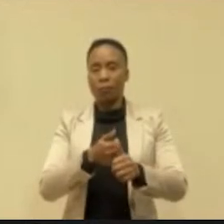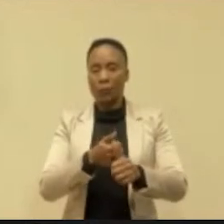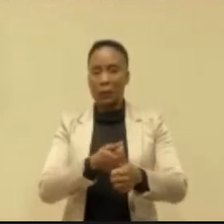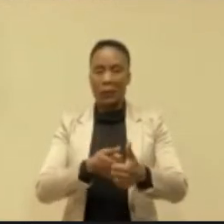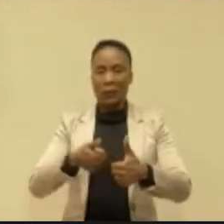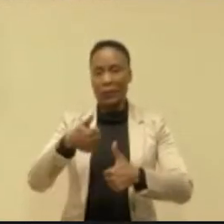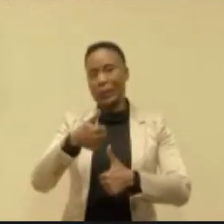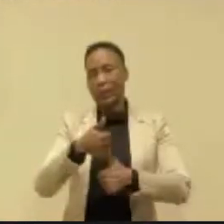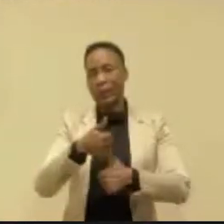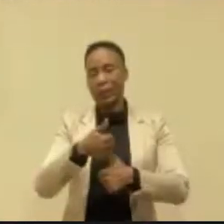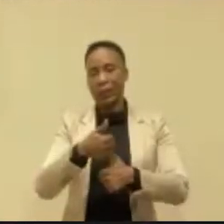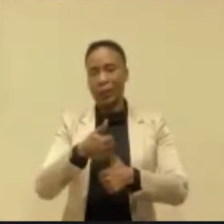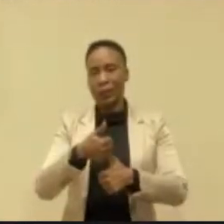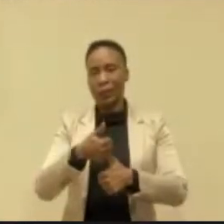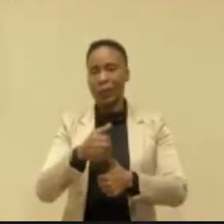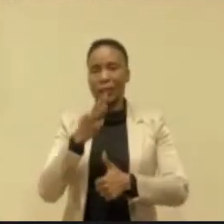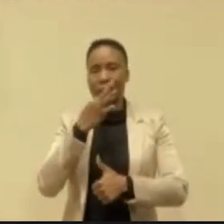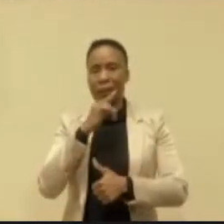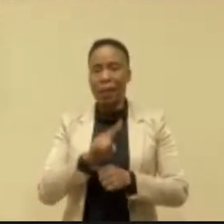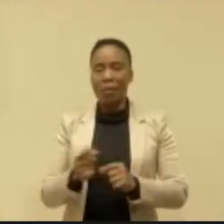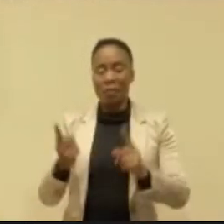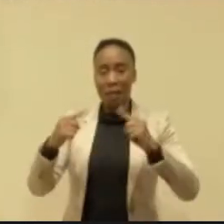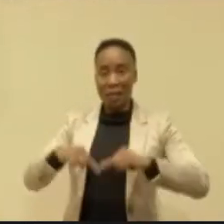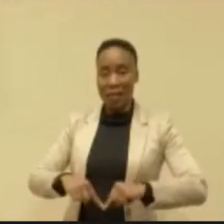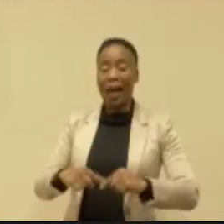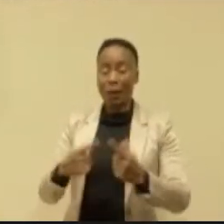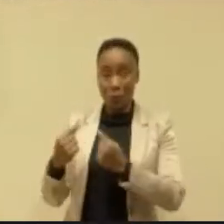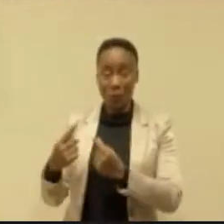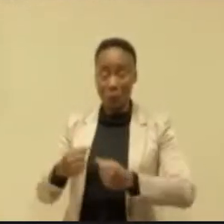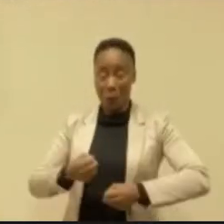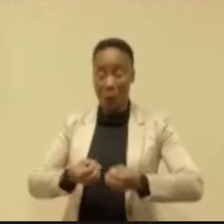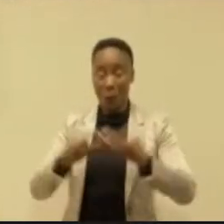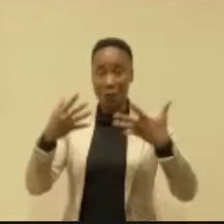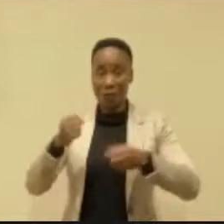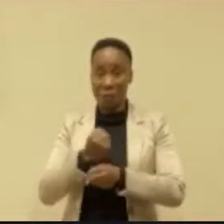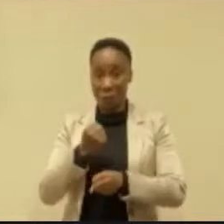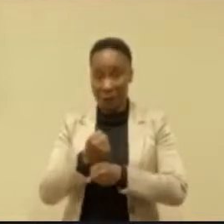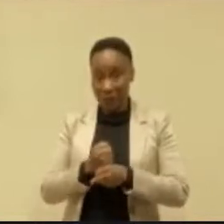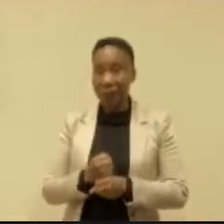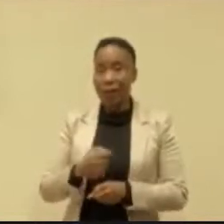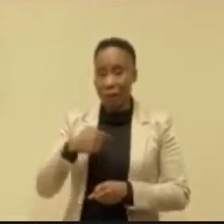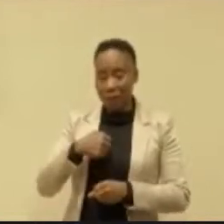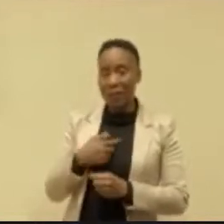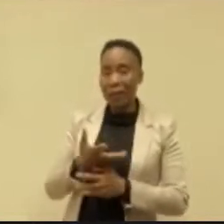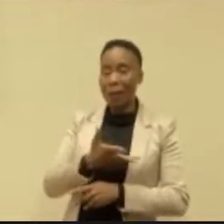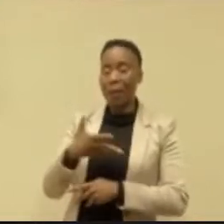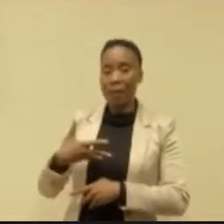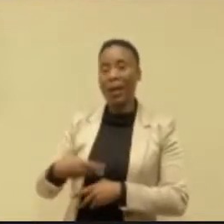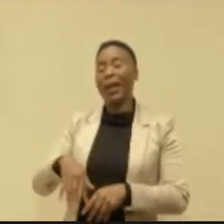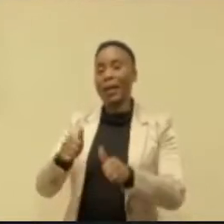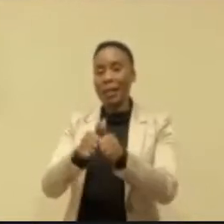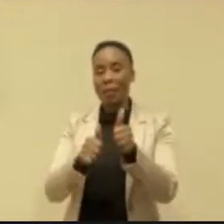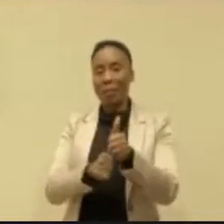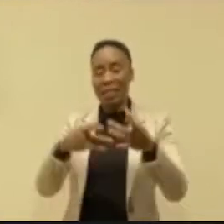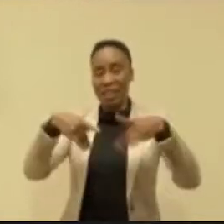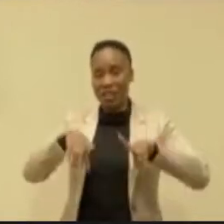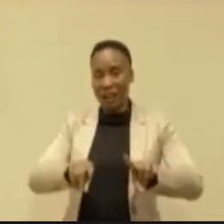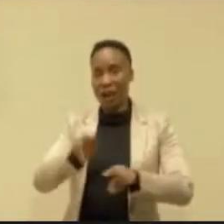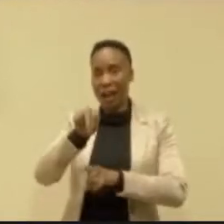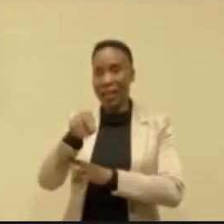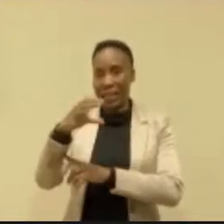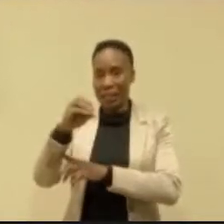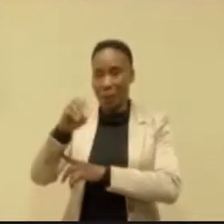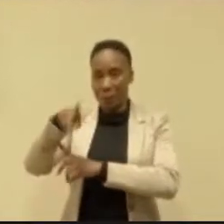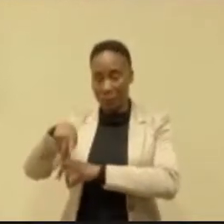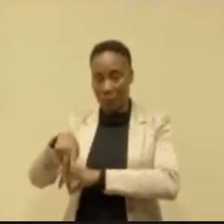just saying you're doing that i'm used to that mrs uh said i look at the deputy chair of national council of